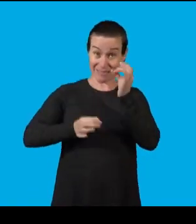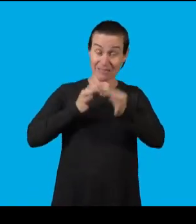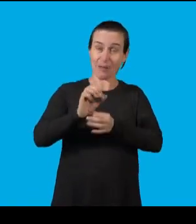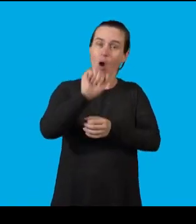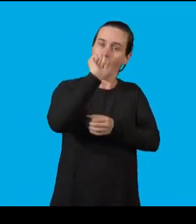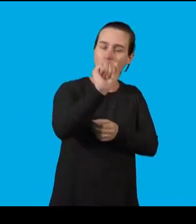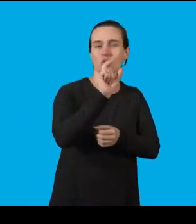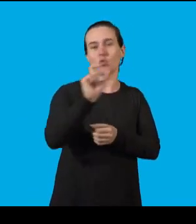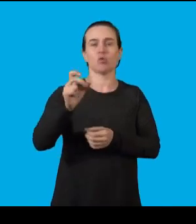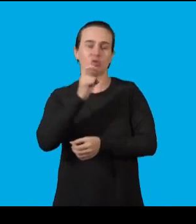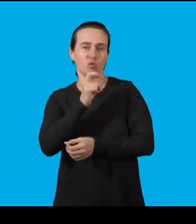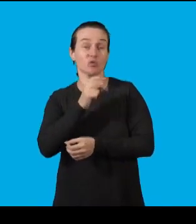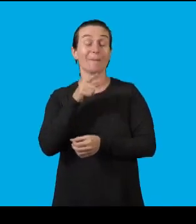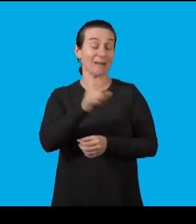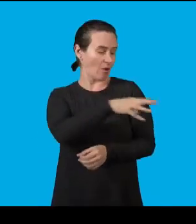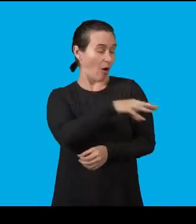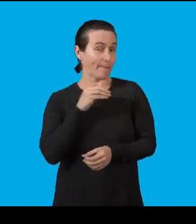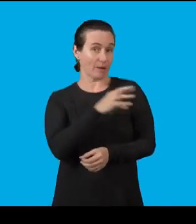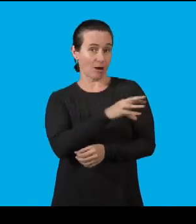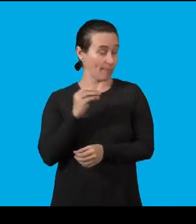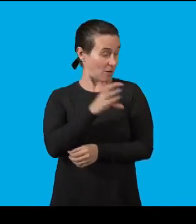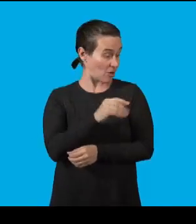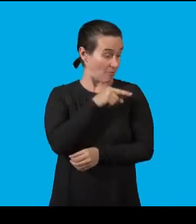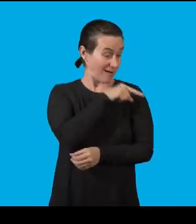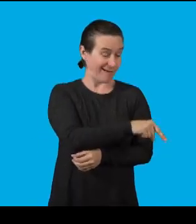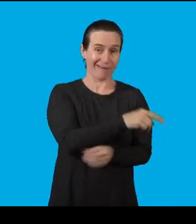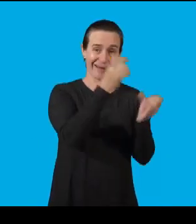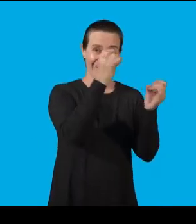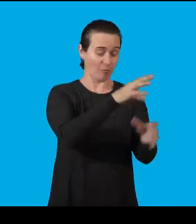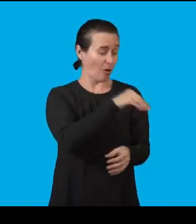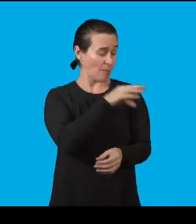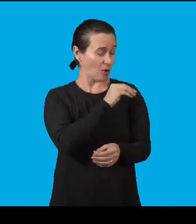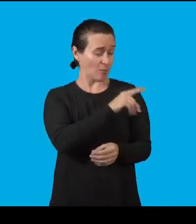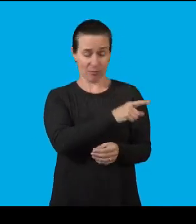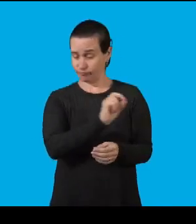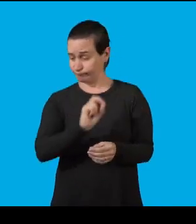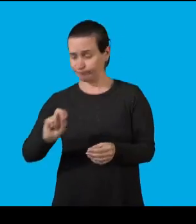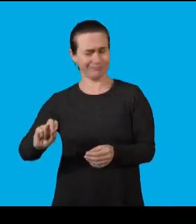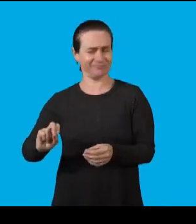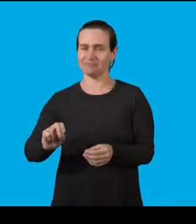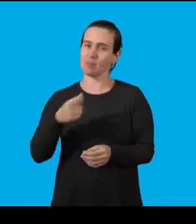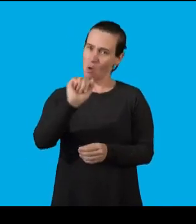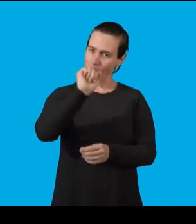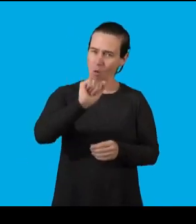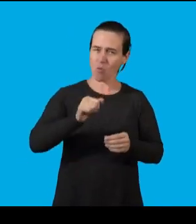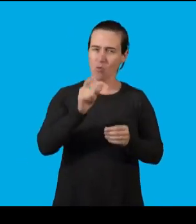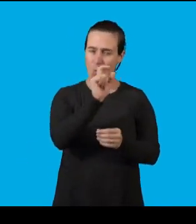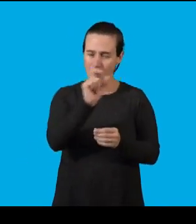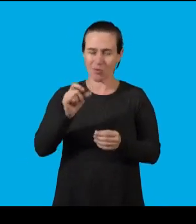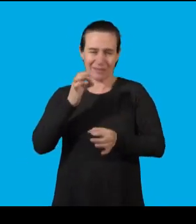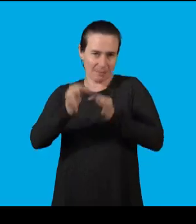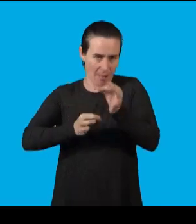sure again that you do not repeat what is in the source. Everything has to be in your own words if you're asked to do